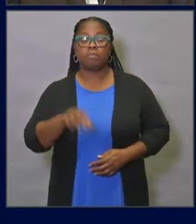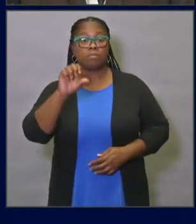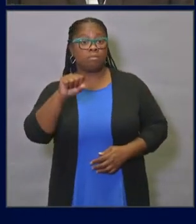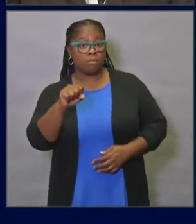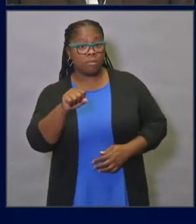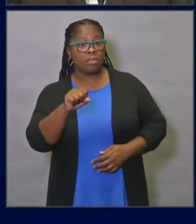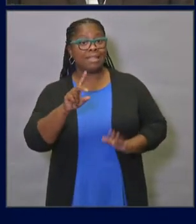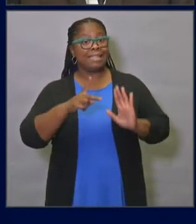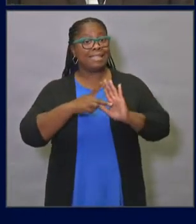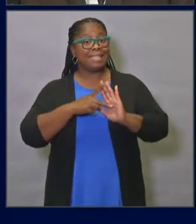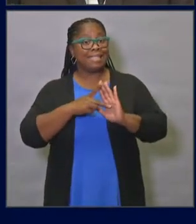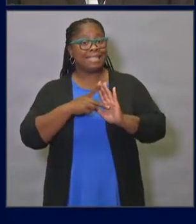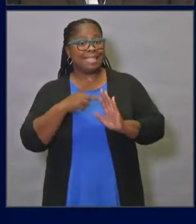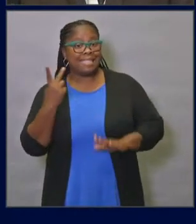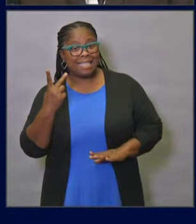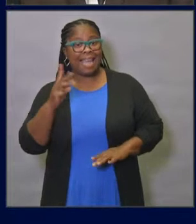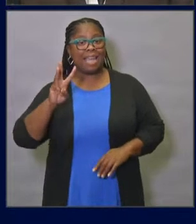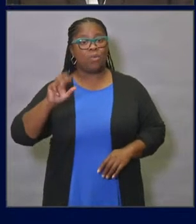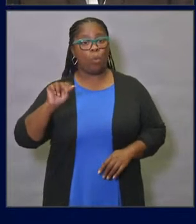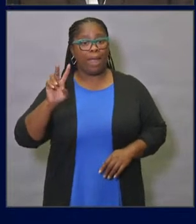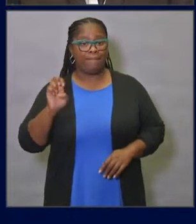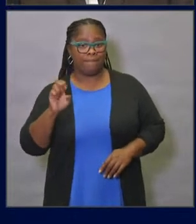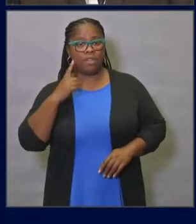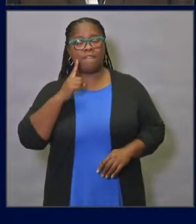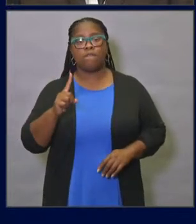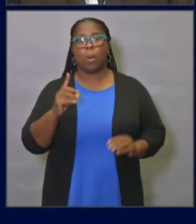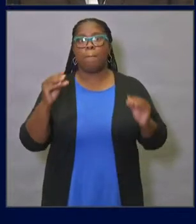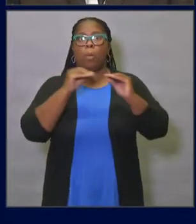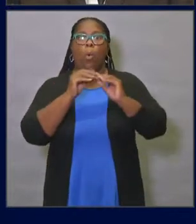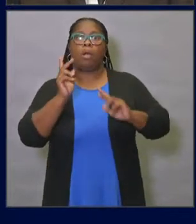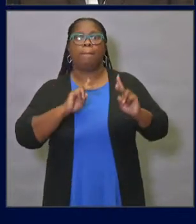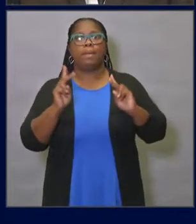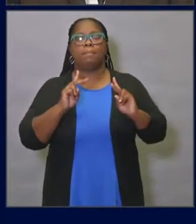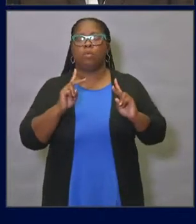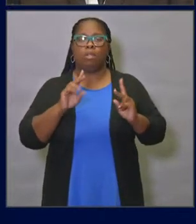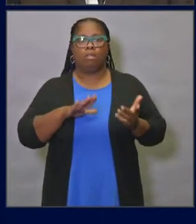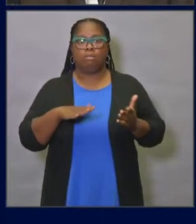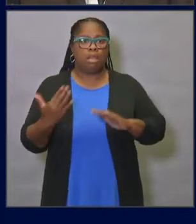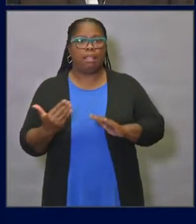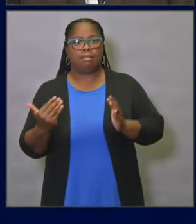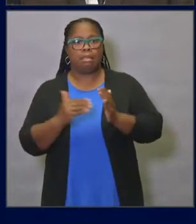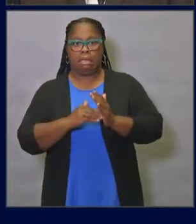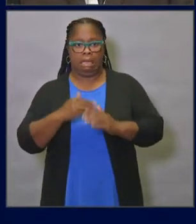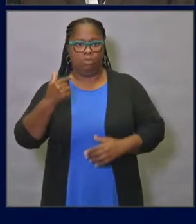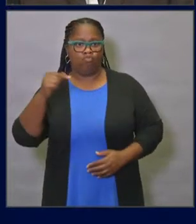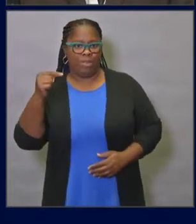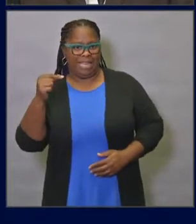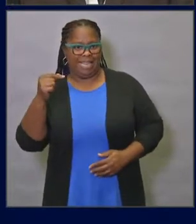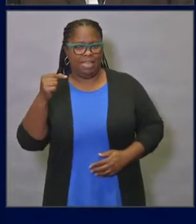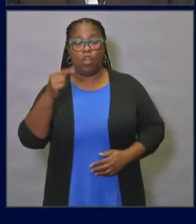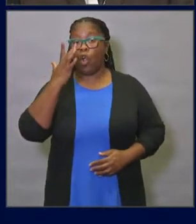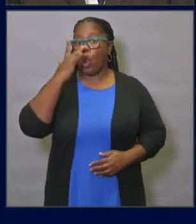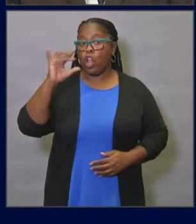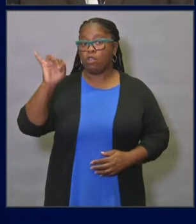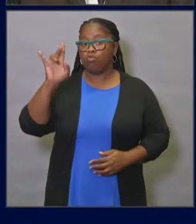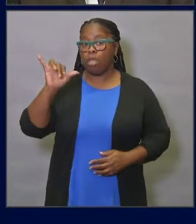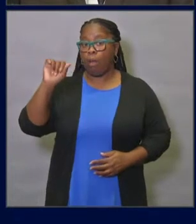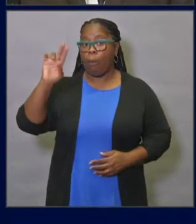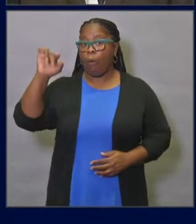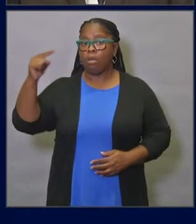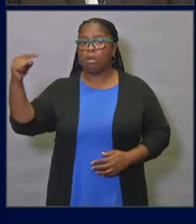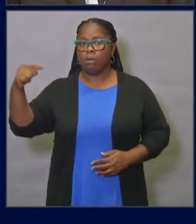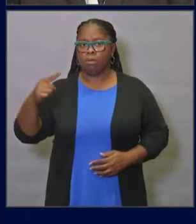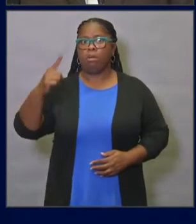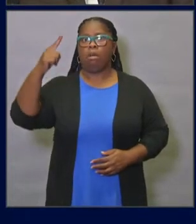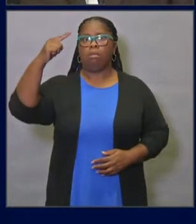of increased deaths in late July and early August, skilled nursing facility residents have seen no such increase. Instead, skilled